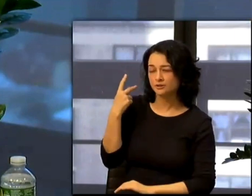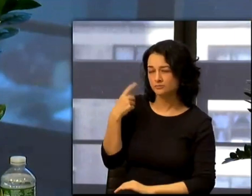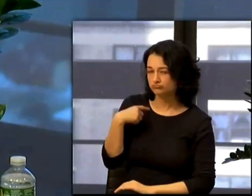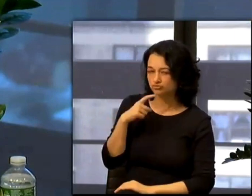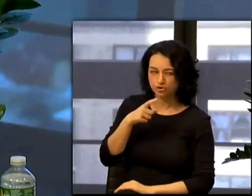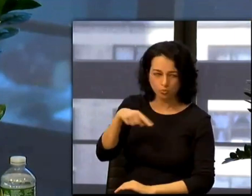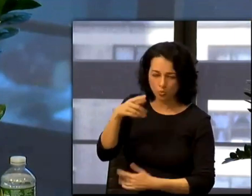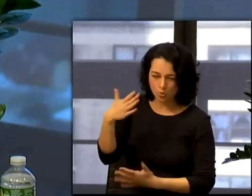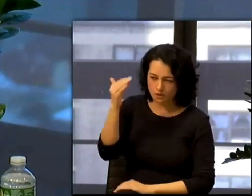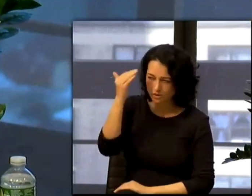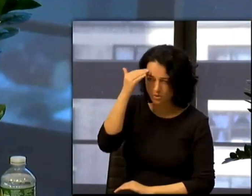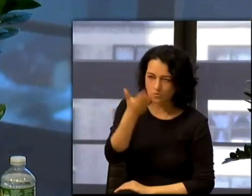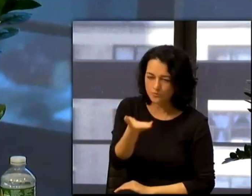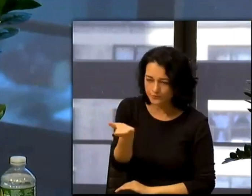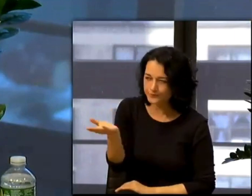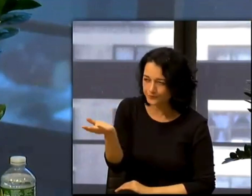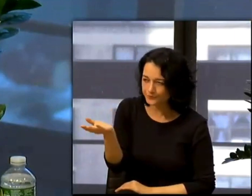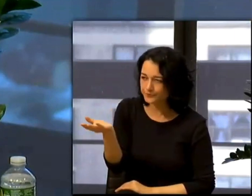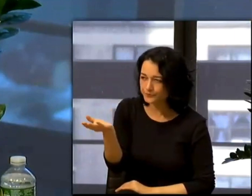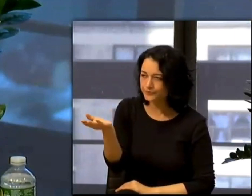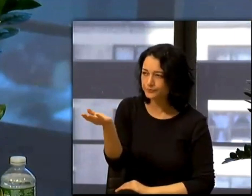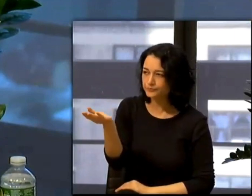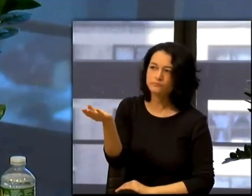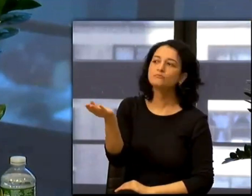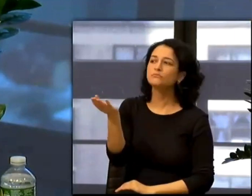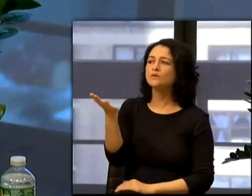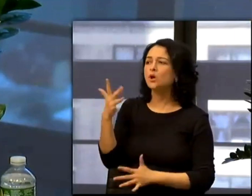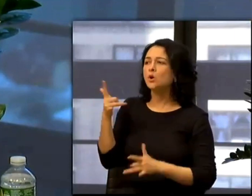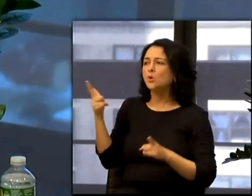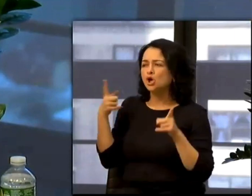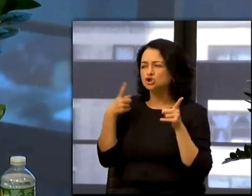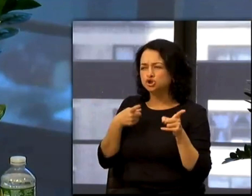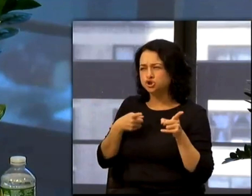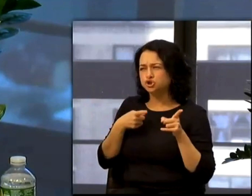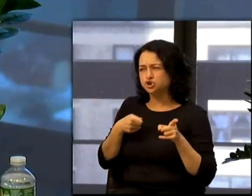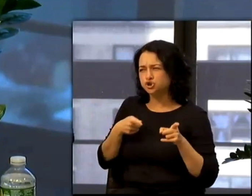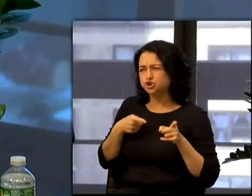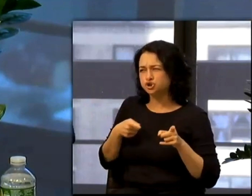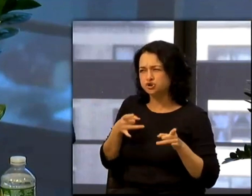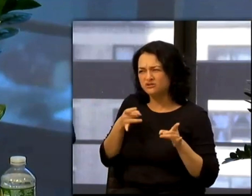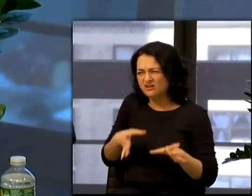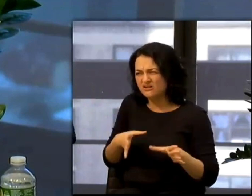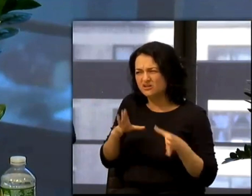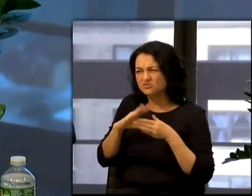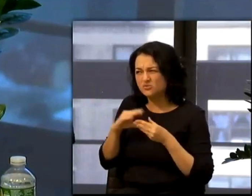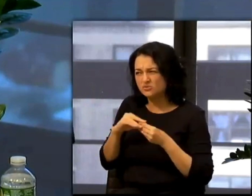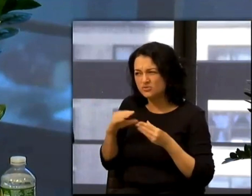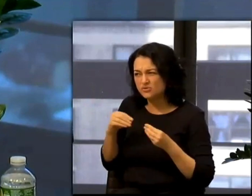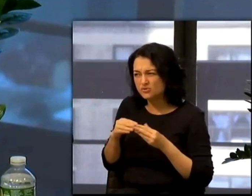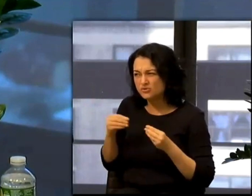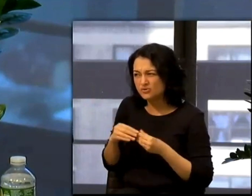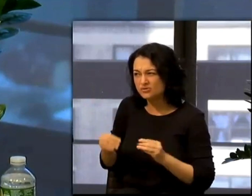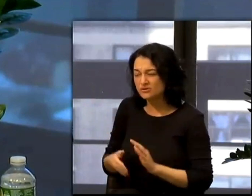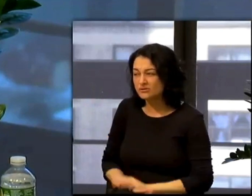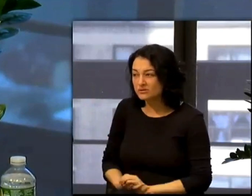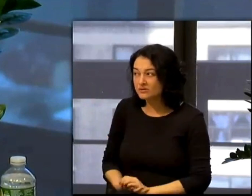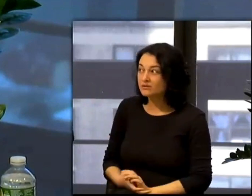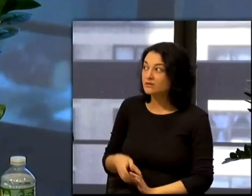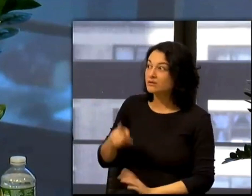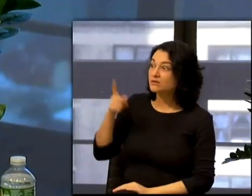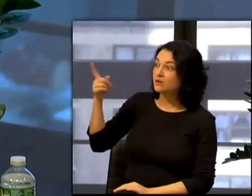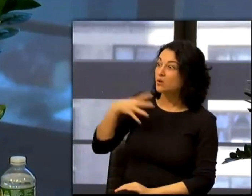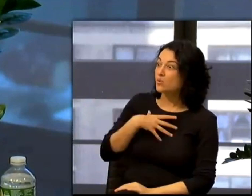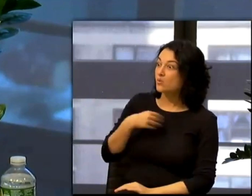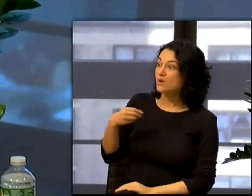coming from the Oval Office in the White House at the outset of the pandemic,